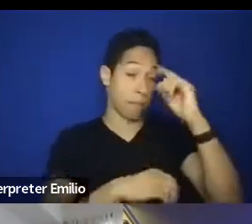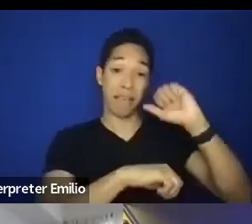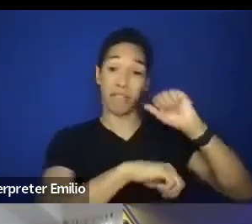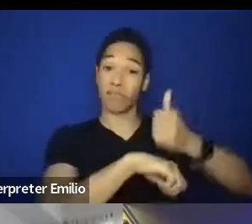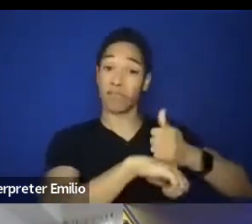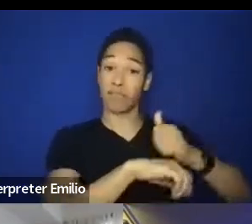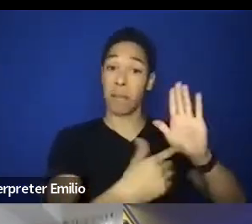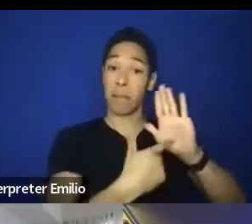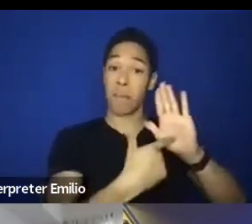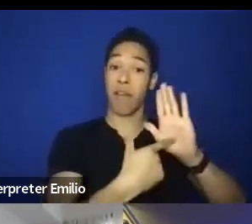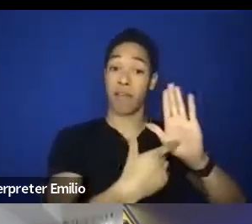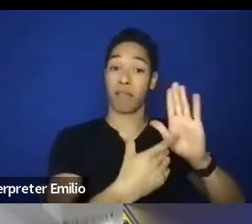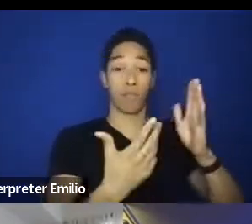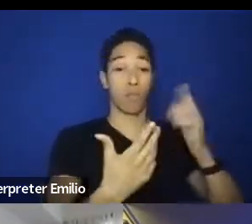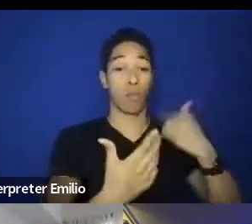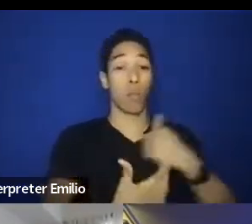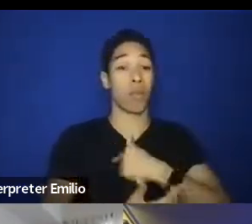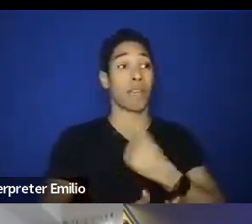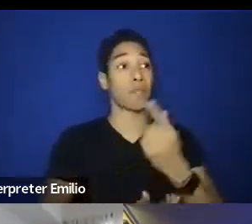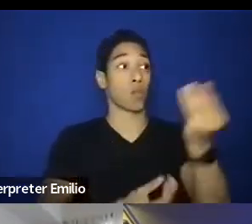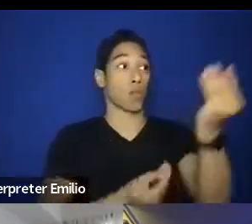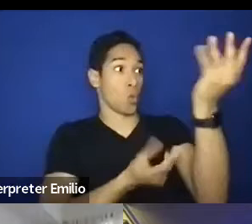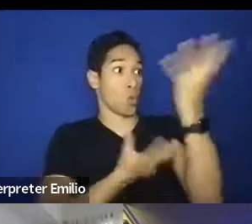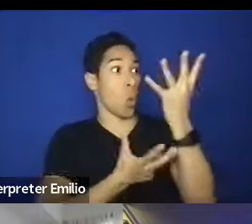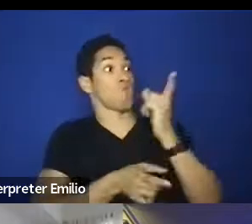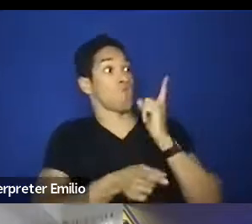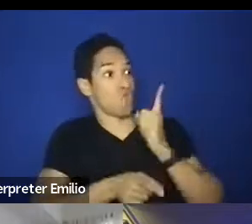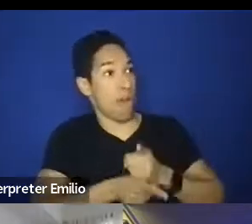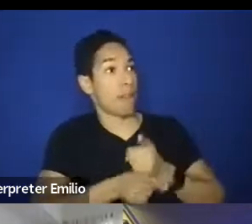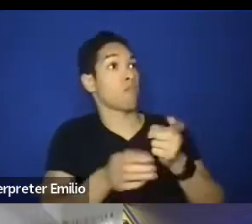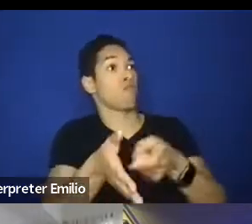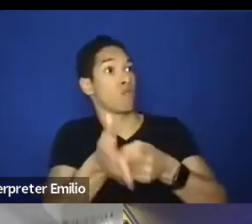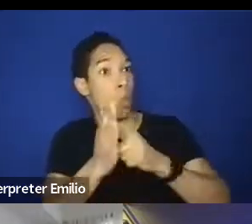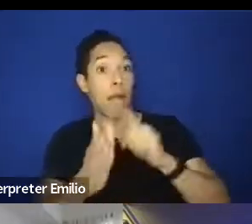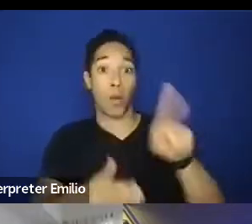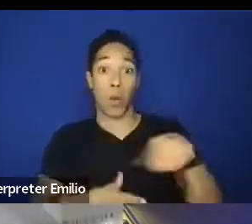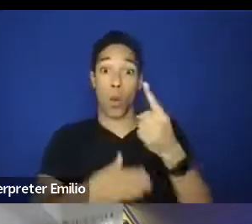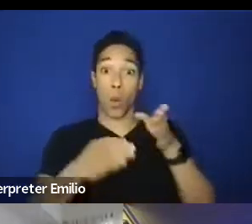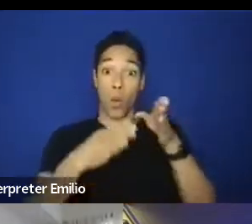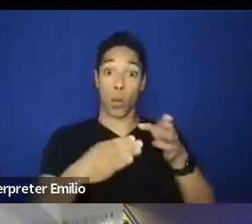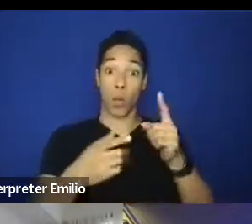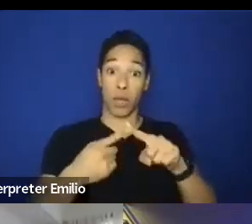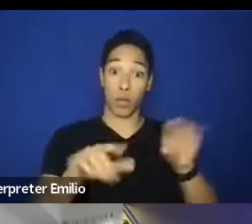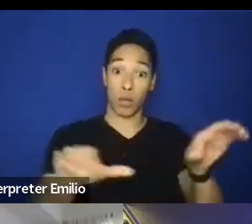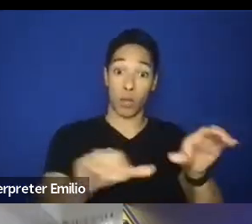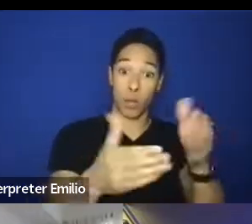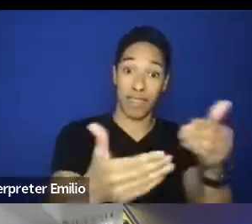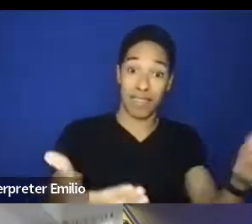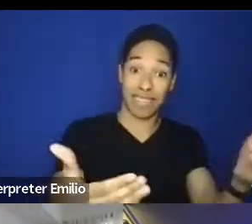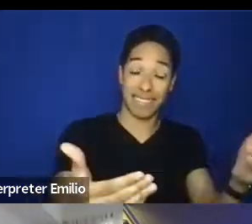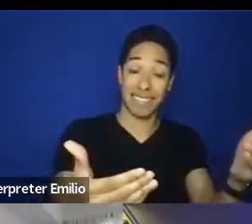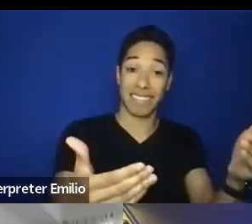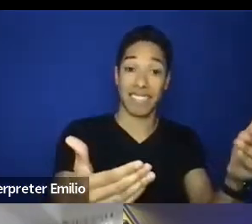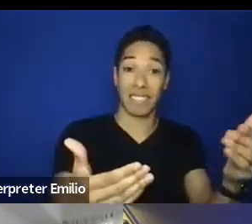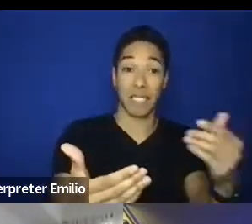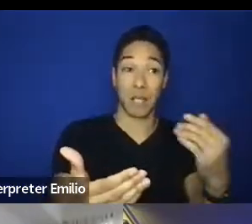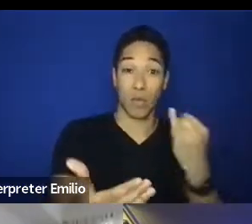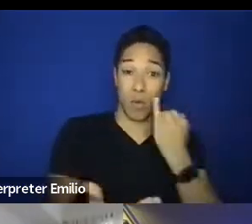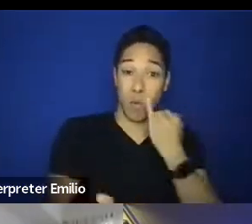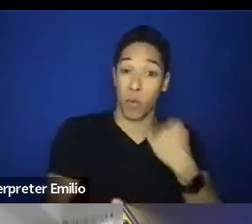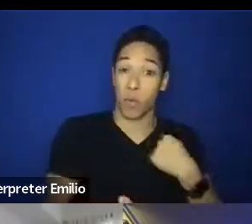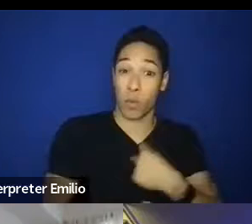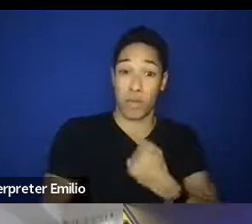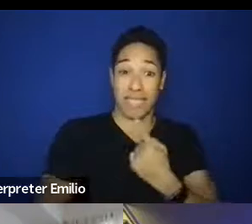been told are correct and necessary and the only way to do something, and we just say, but